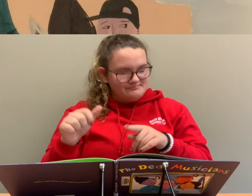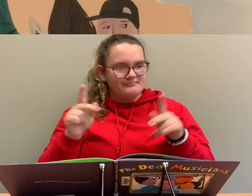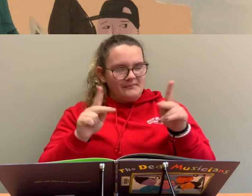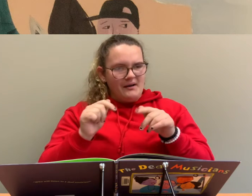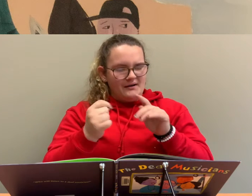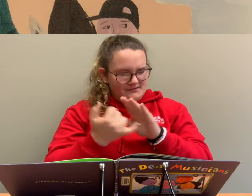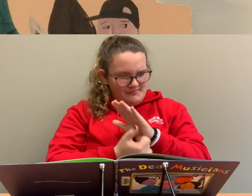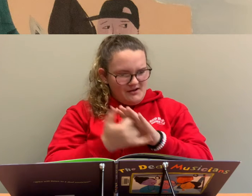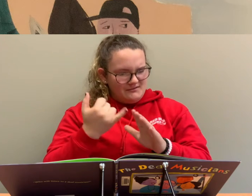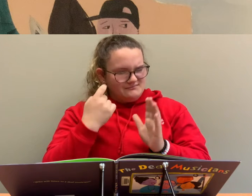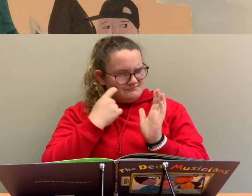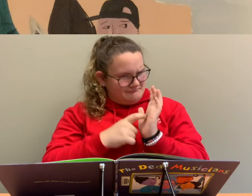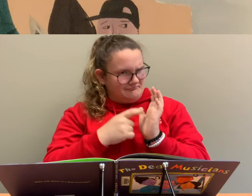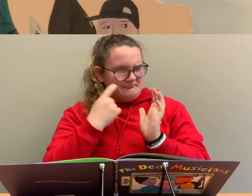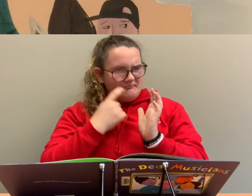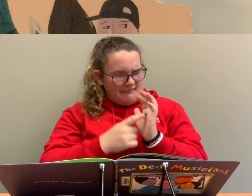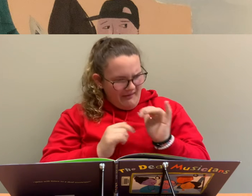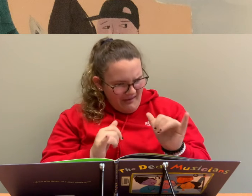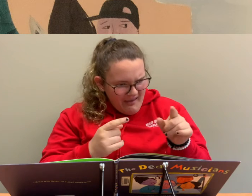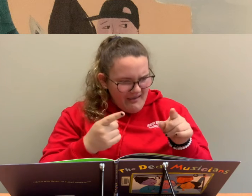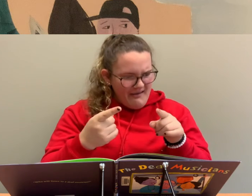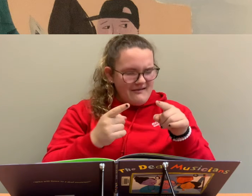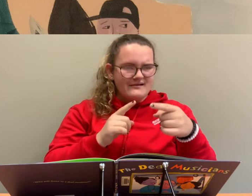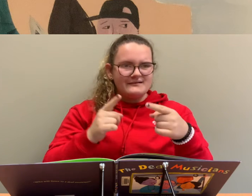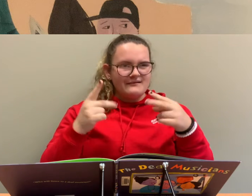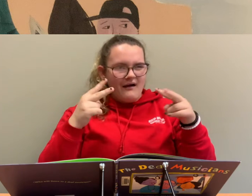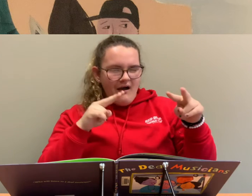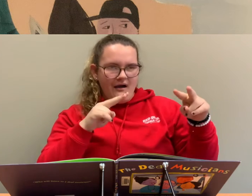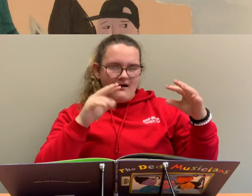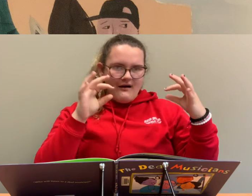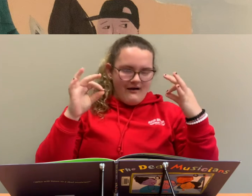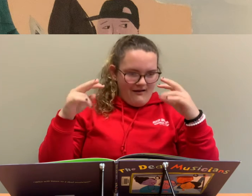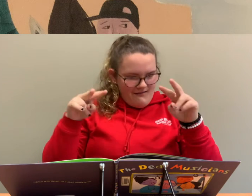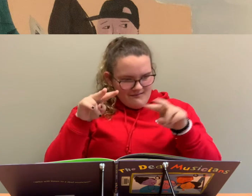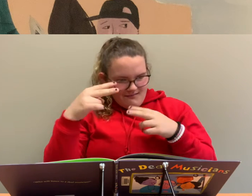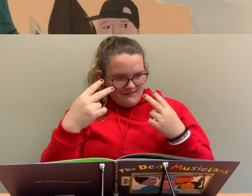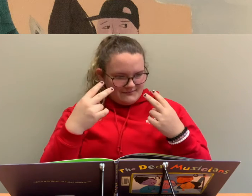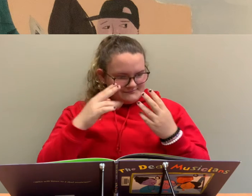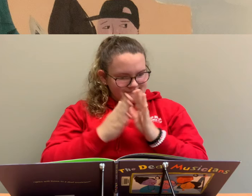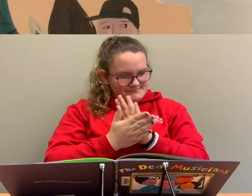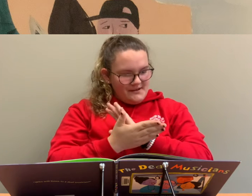So they all practiced together, and the people on the subway